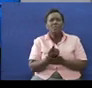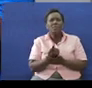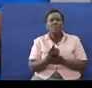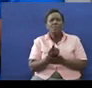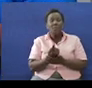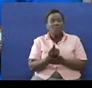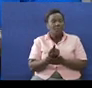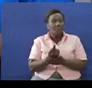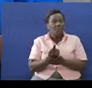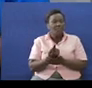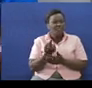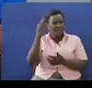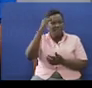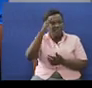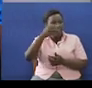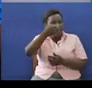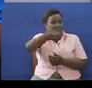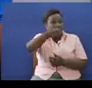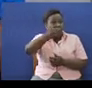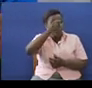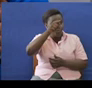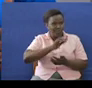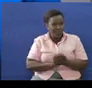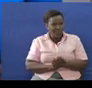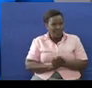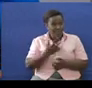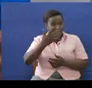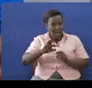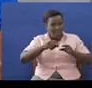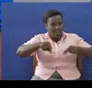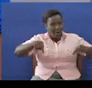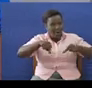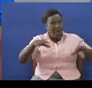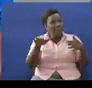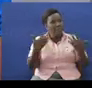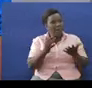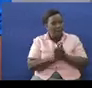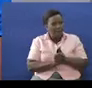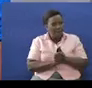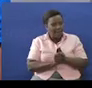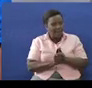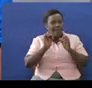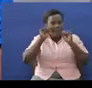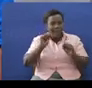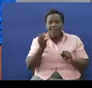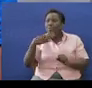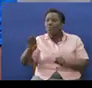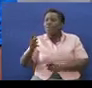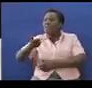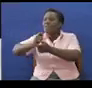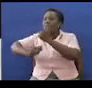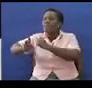If I say poor water flow, it means that in rural areas, in places whereby there are no tap